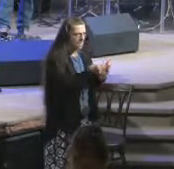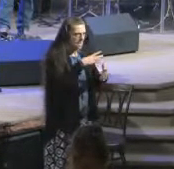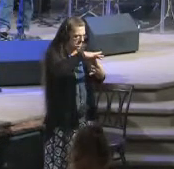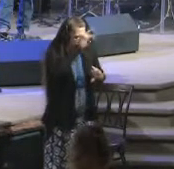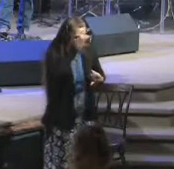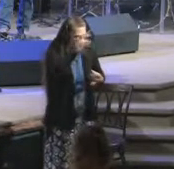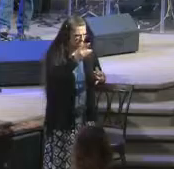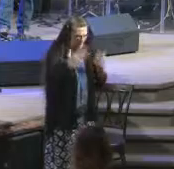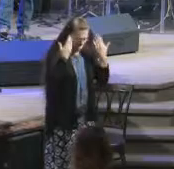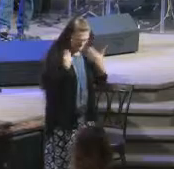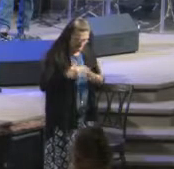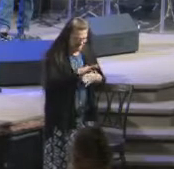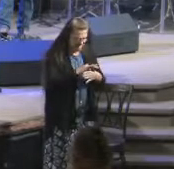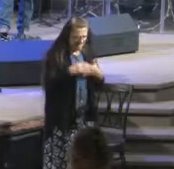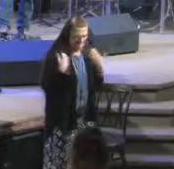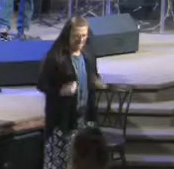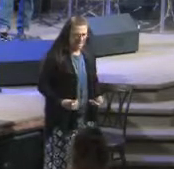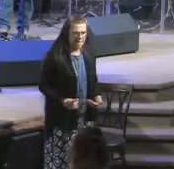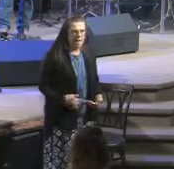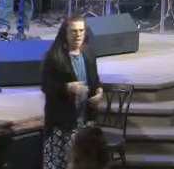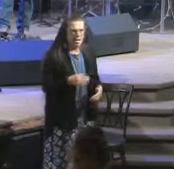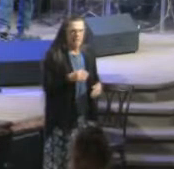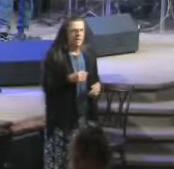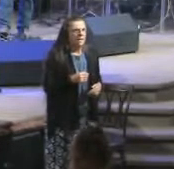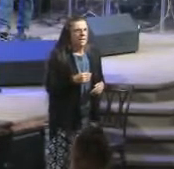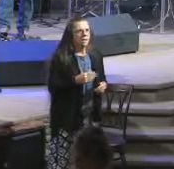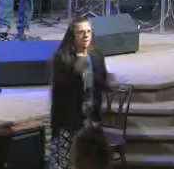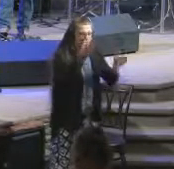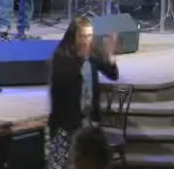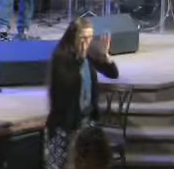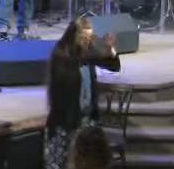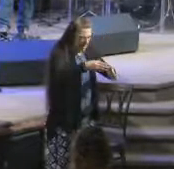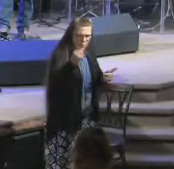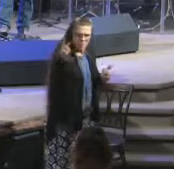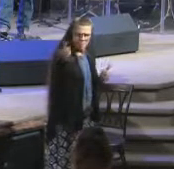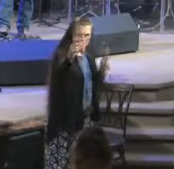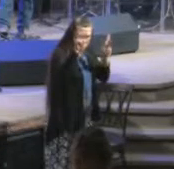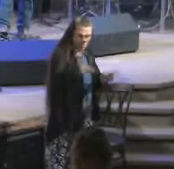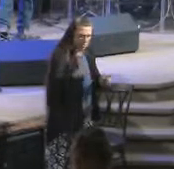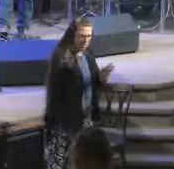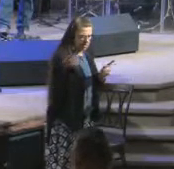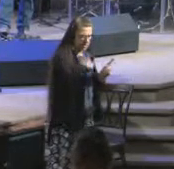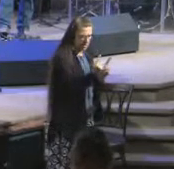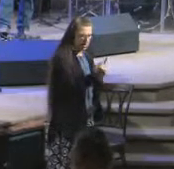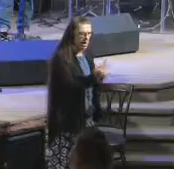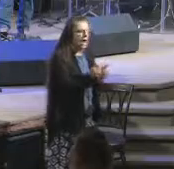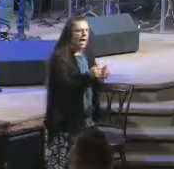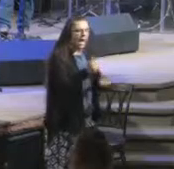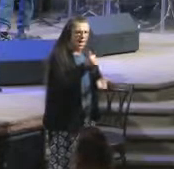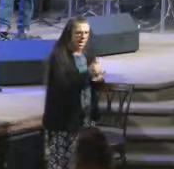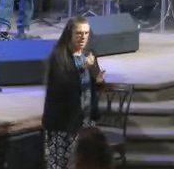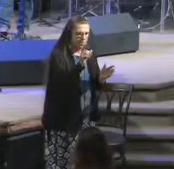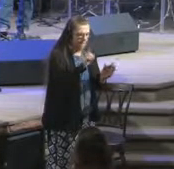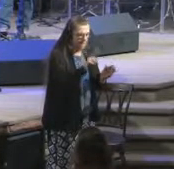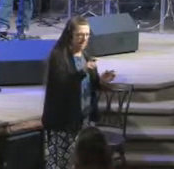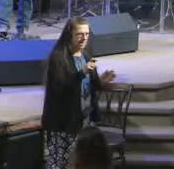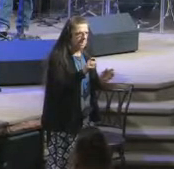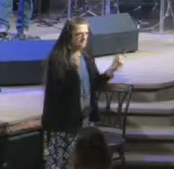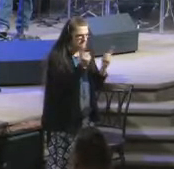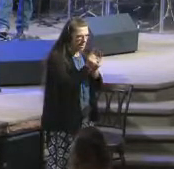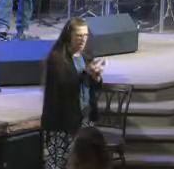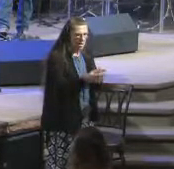spiritually, emotionally, God. Lord, in every way, Lord, every person that you send their way, God, help their needs to be met, Lord. Give them a double portion,